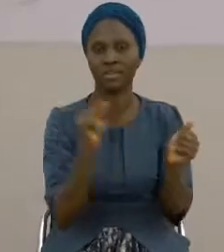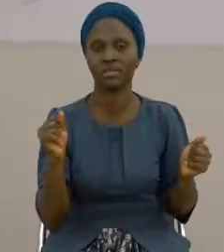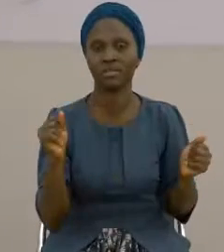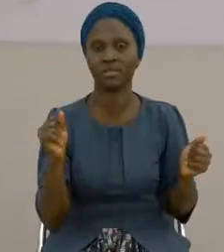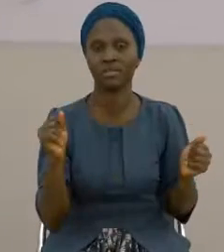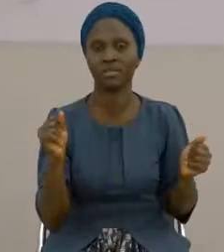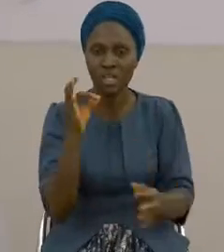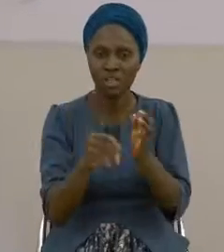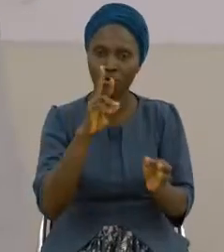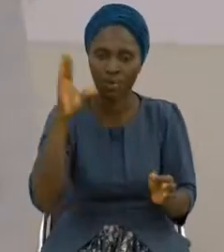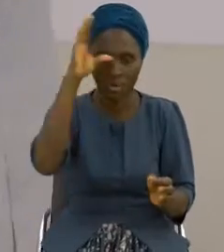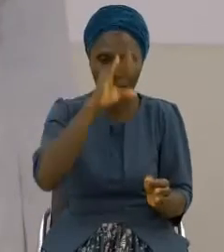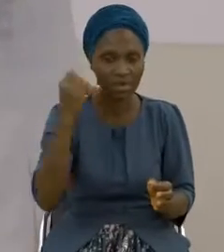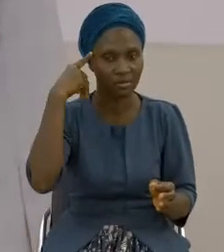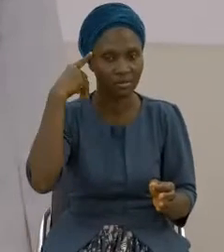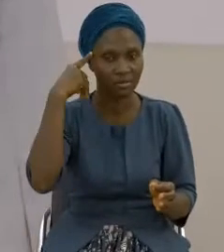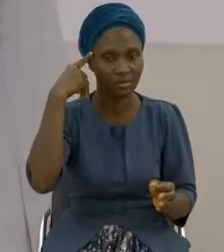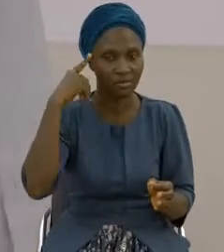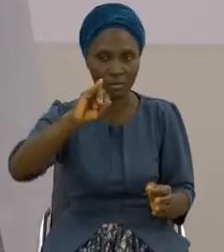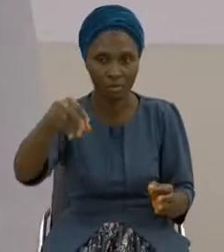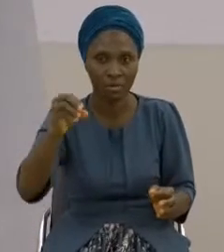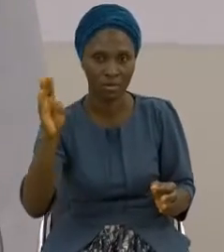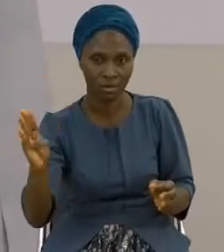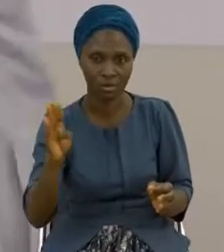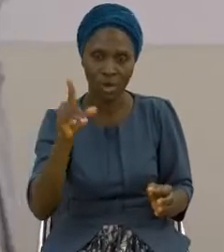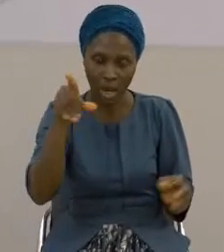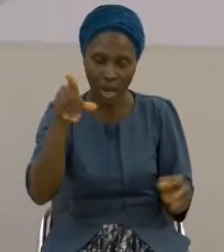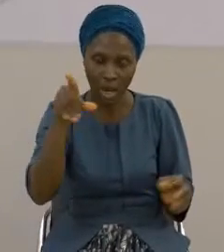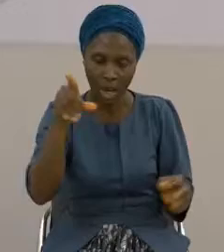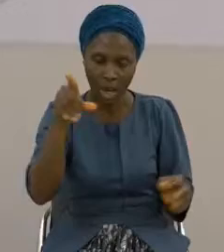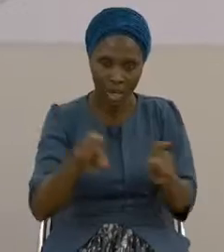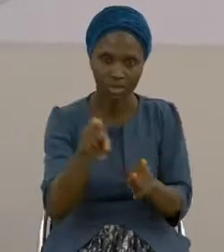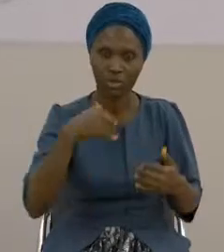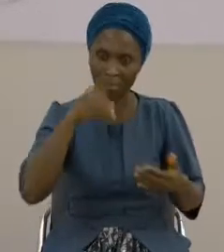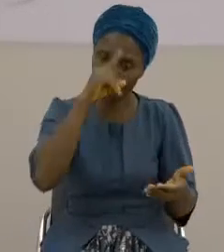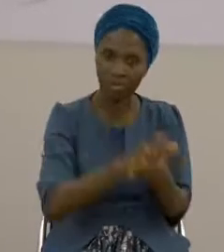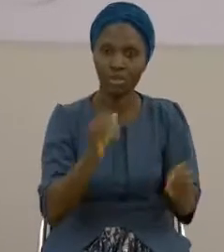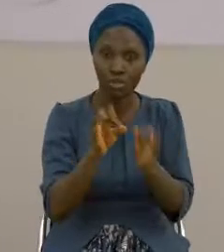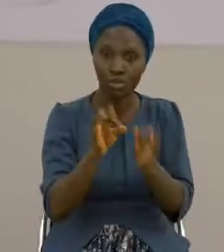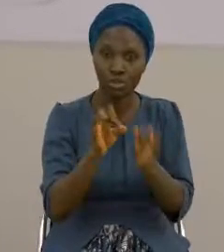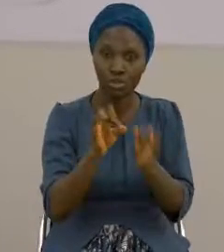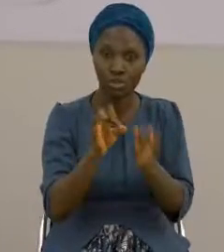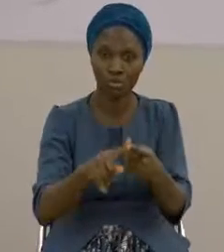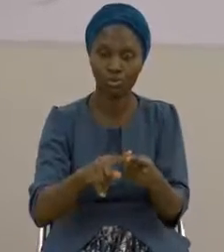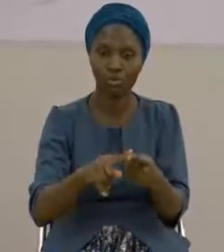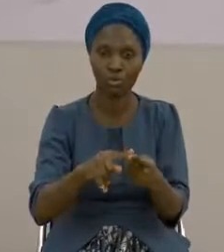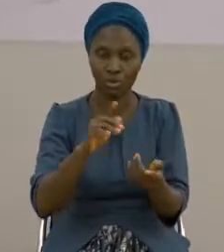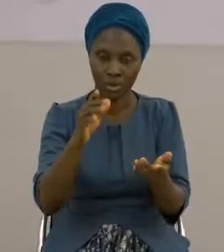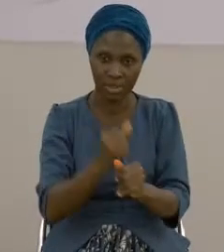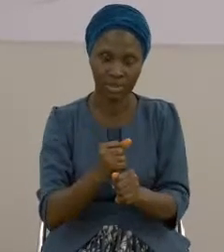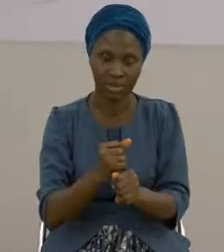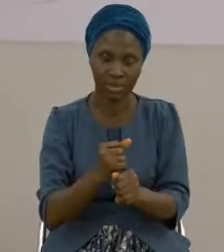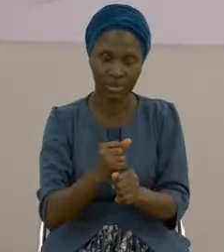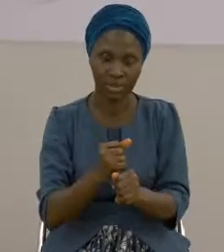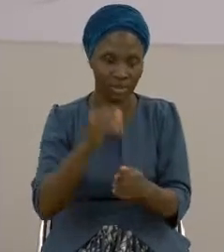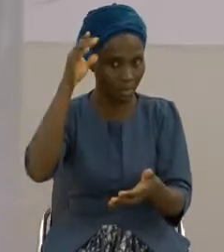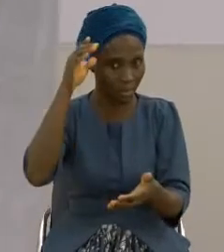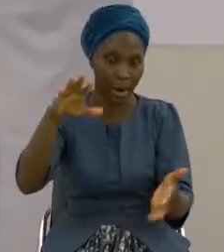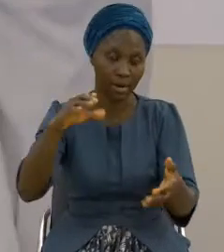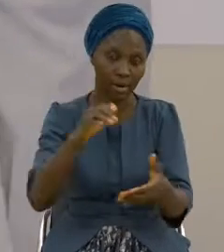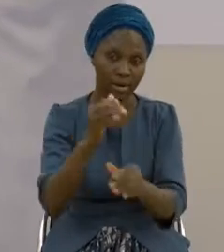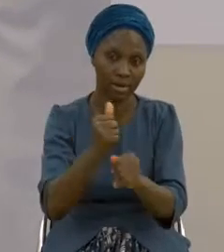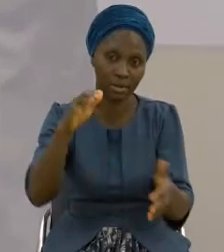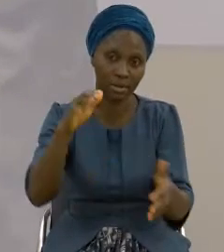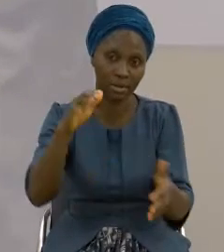You want to get married, as thou hast believed. The word of promise comes to you. And when